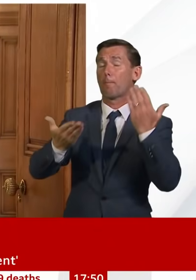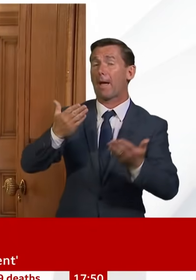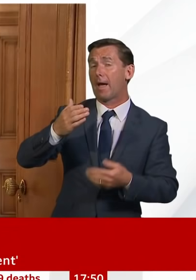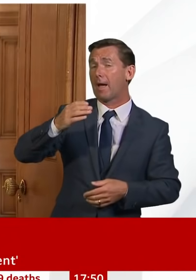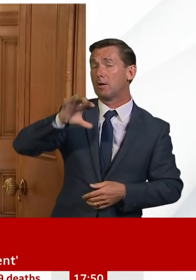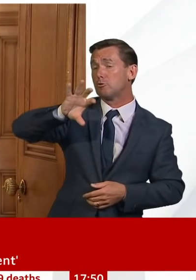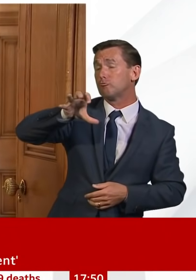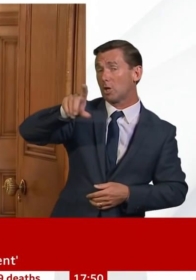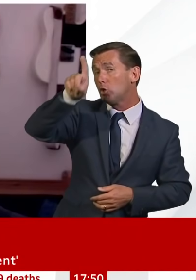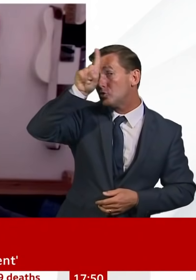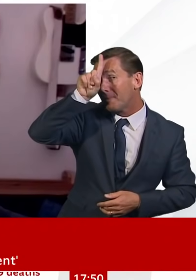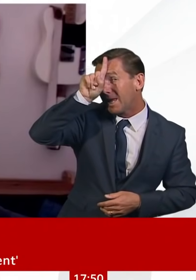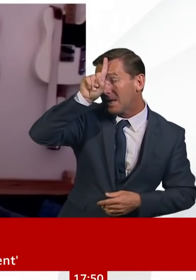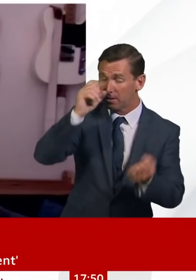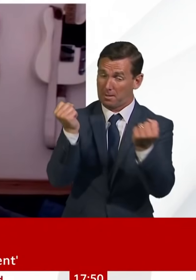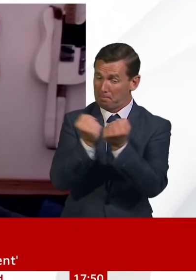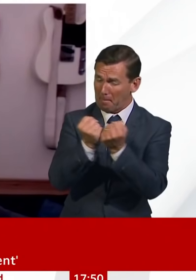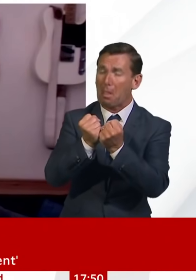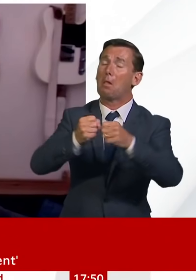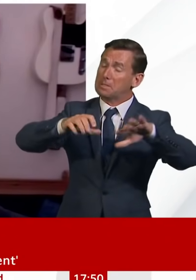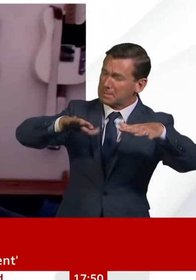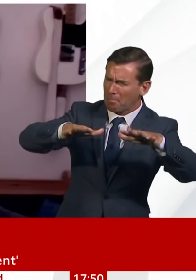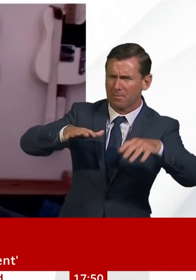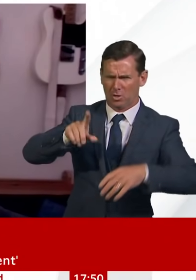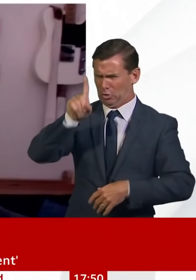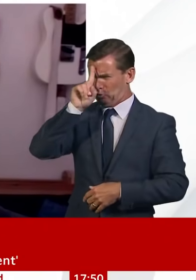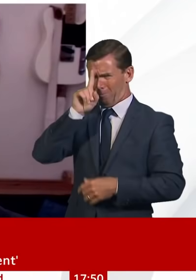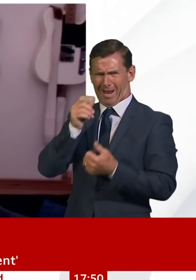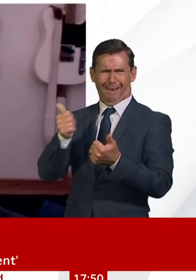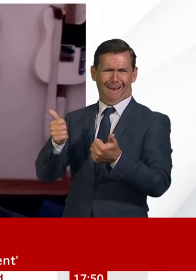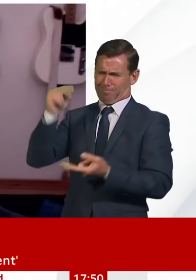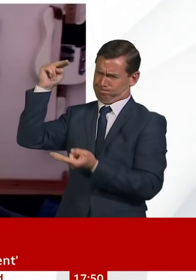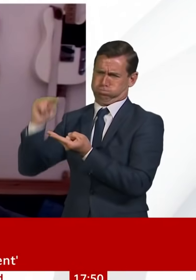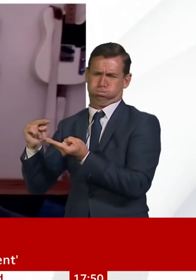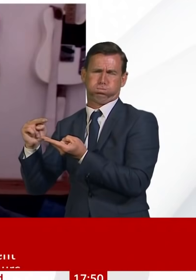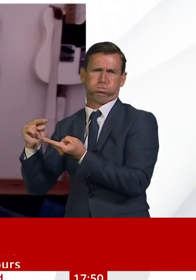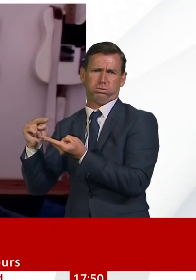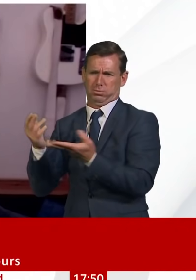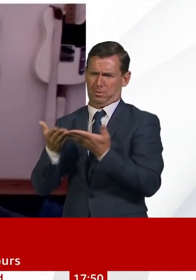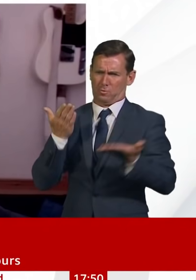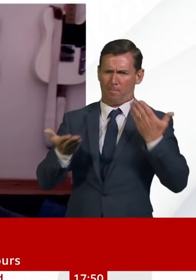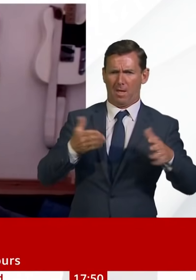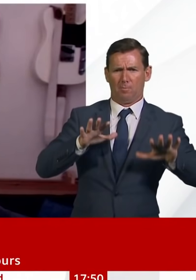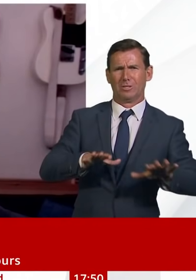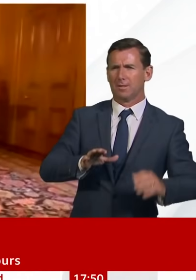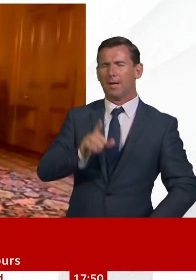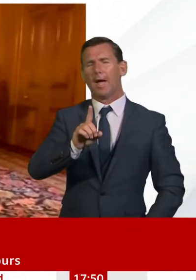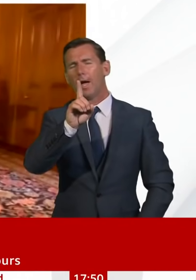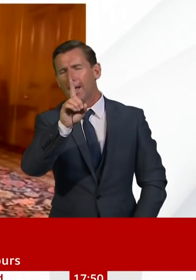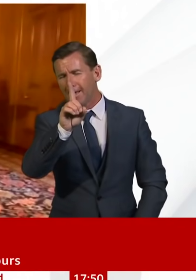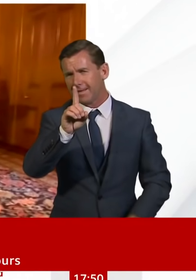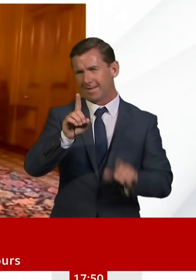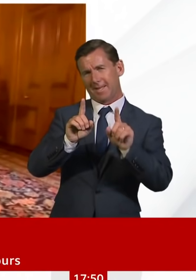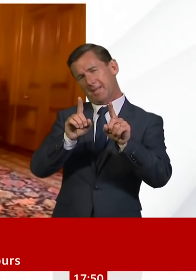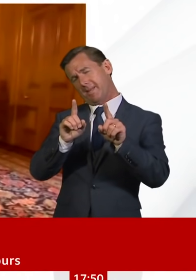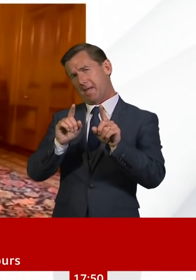to Britain, and obviously is faring fairly well. But by comparison, yes. So I would